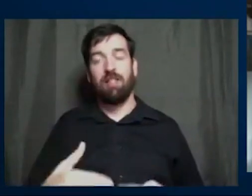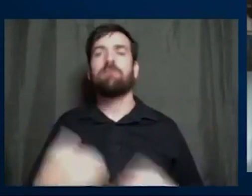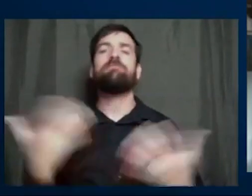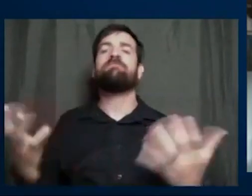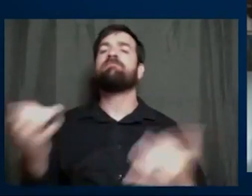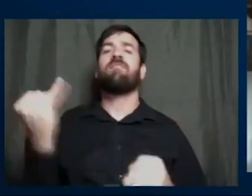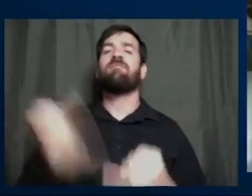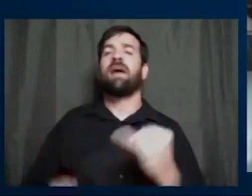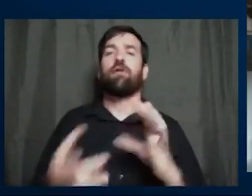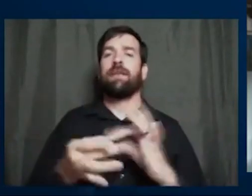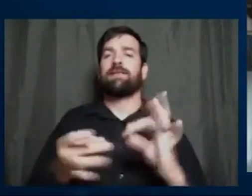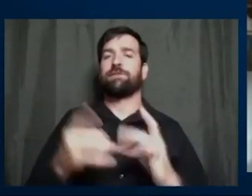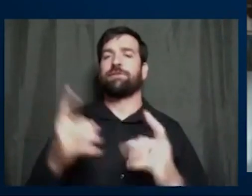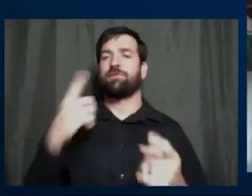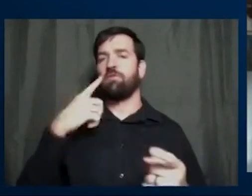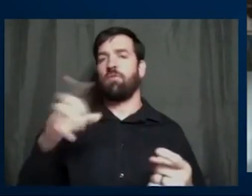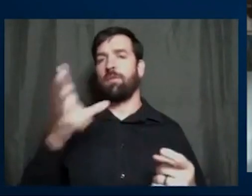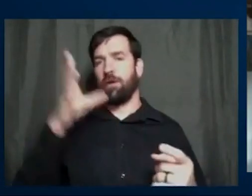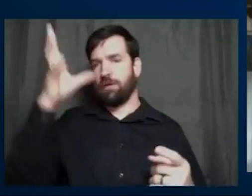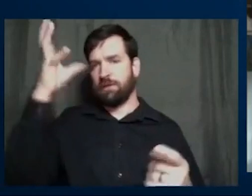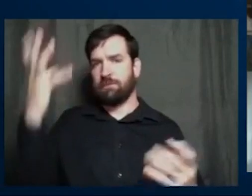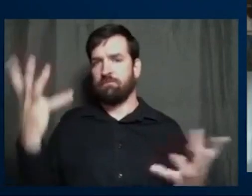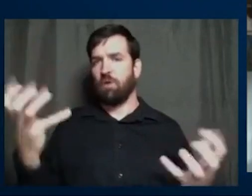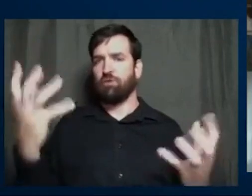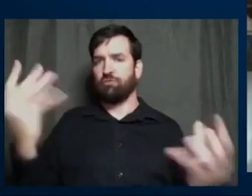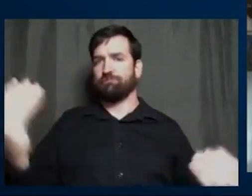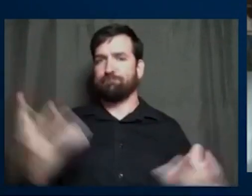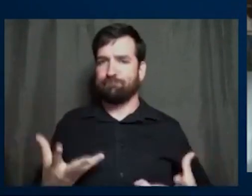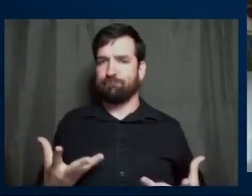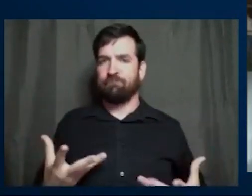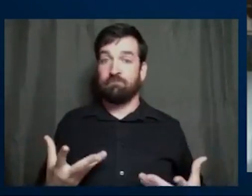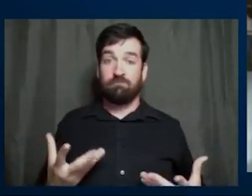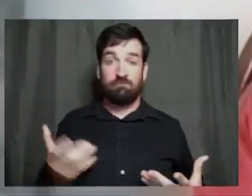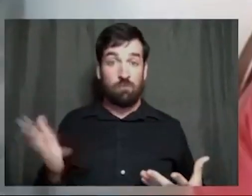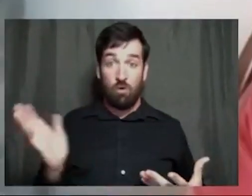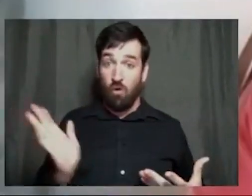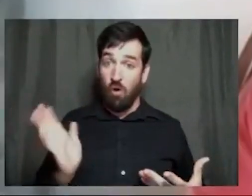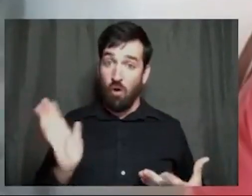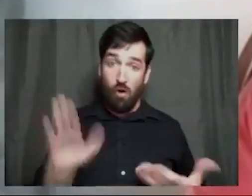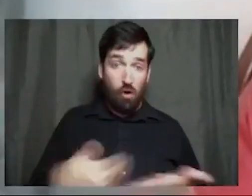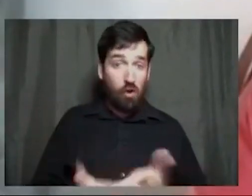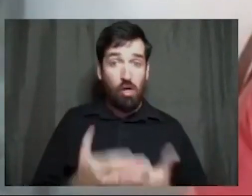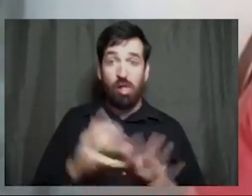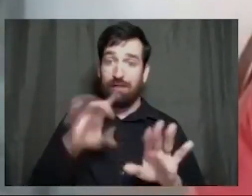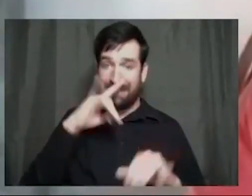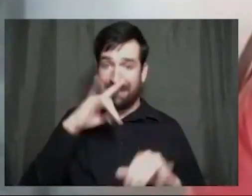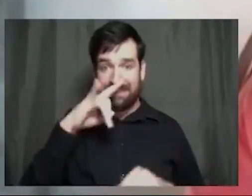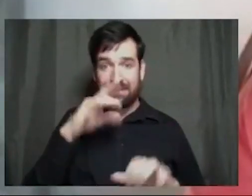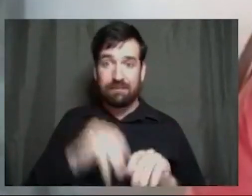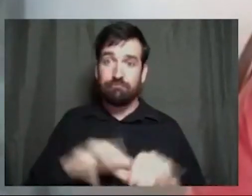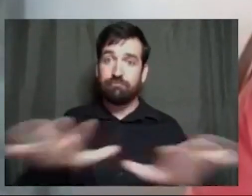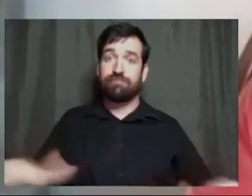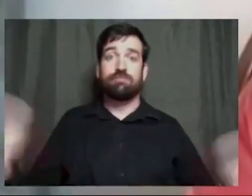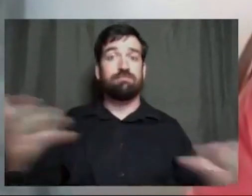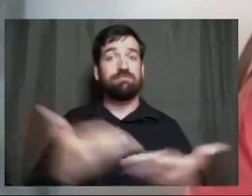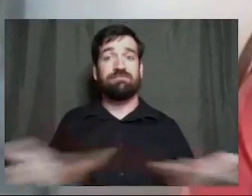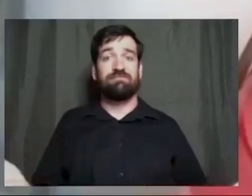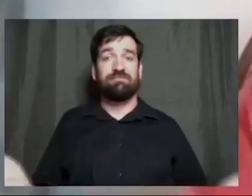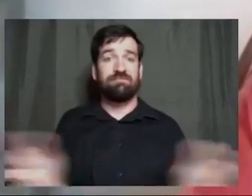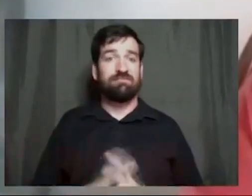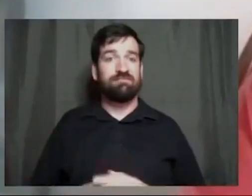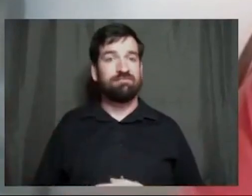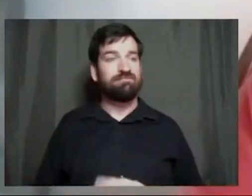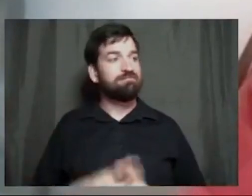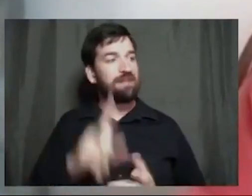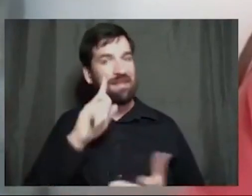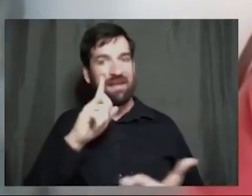to parents? What do you want us to know as, again, we're all sending our kids out there? I mean, I think